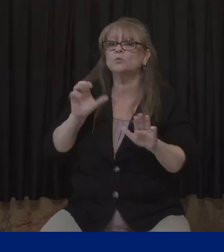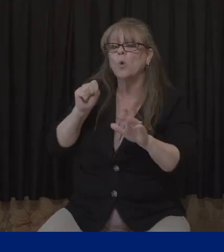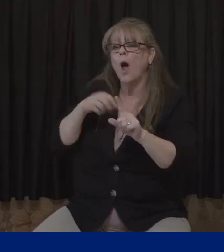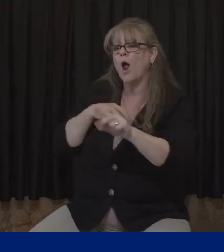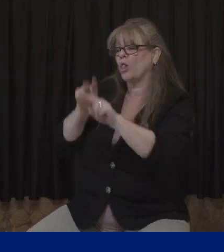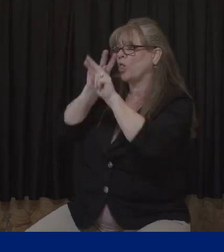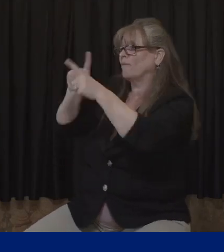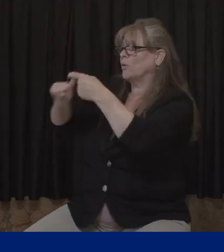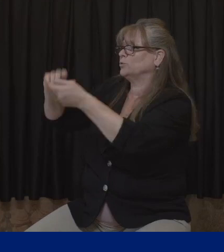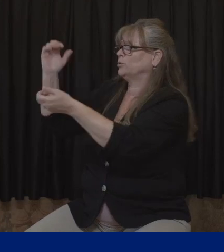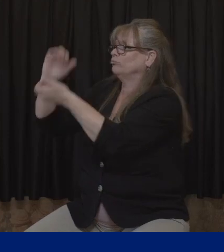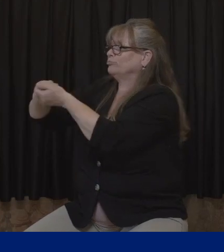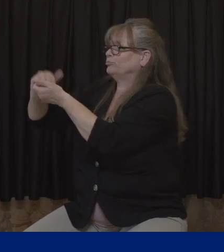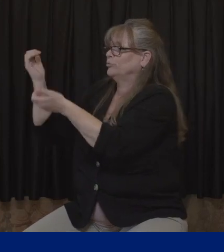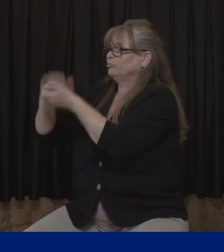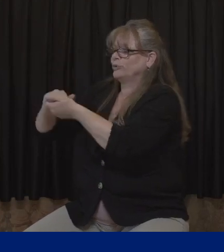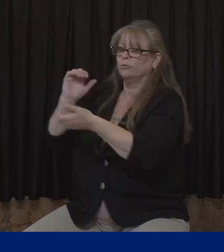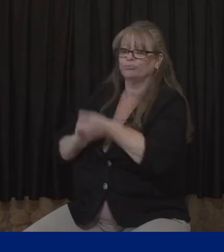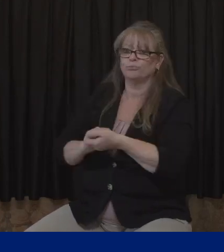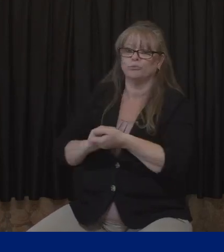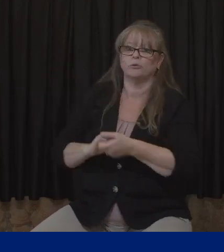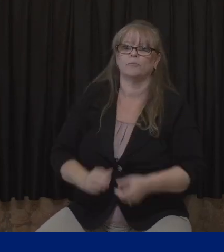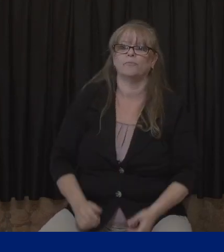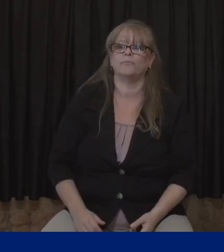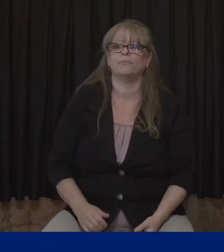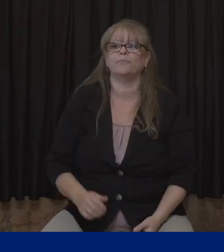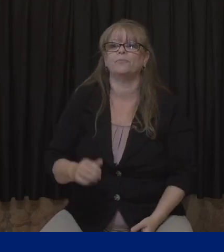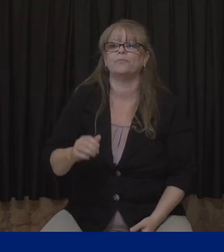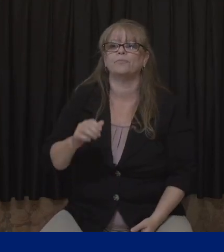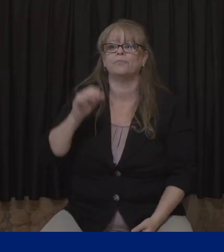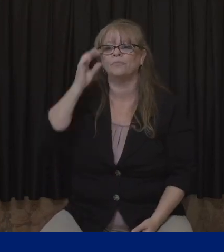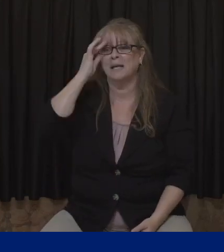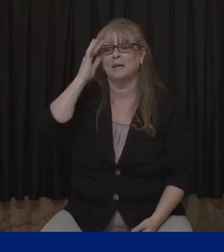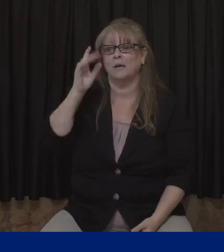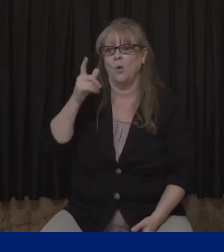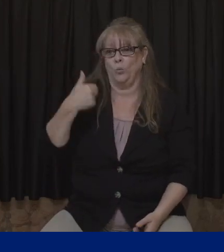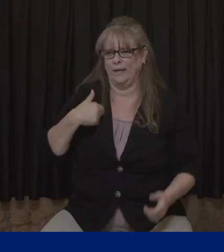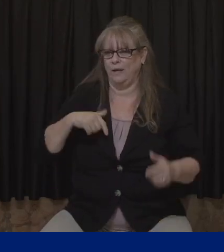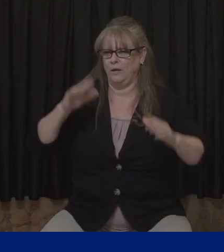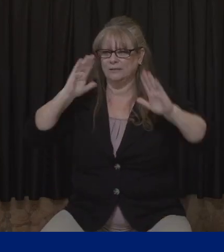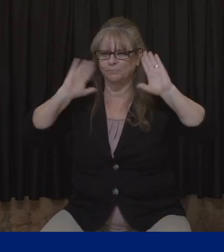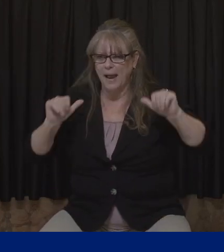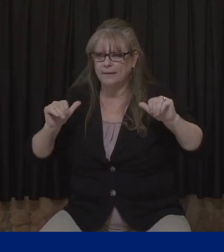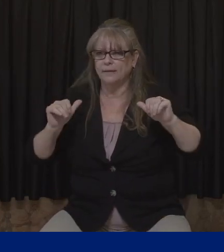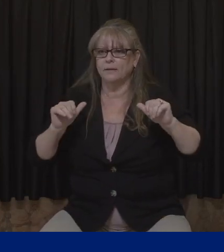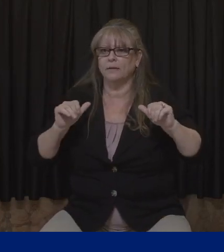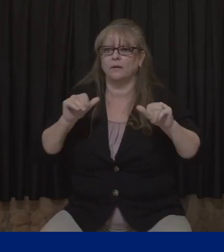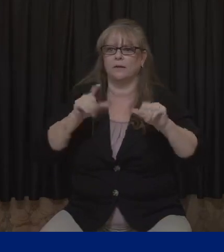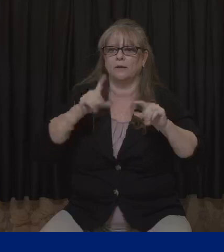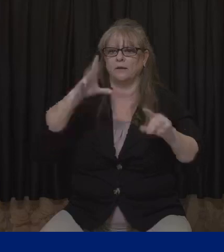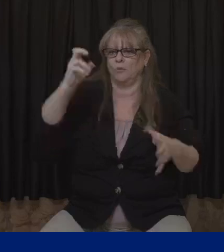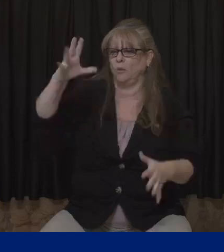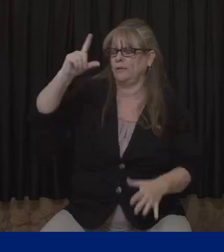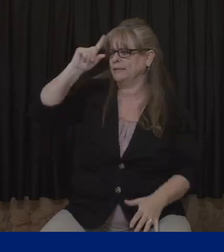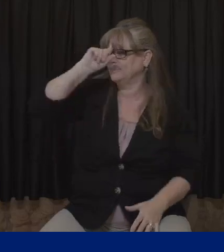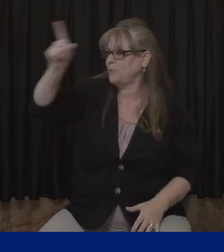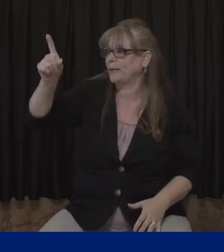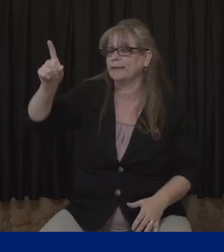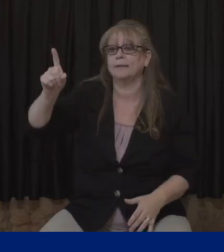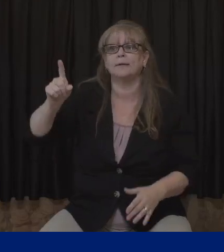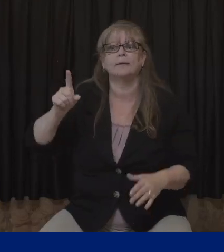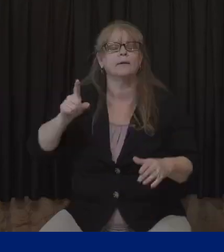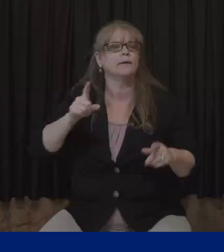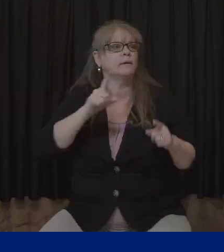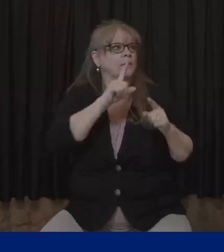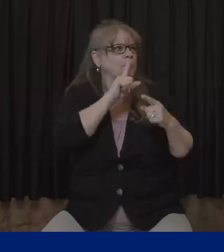our state is counting on us to be smart and to save lives and livelihoods. Counties and communities that